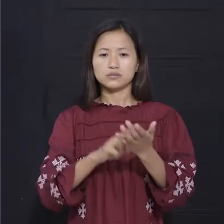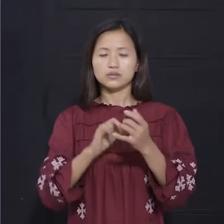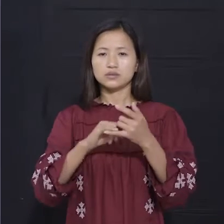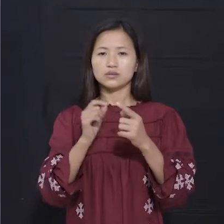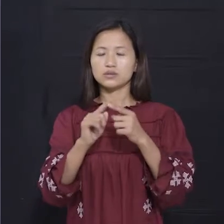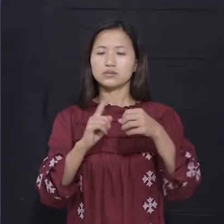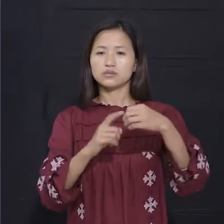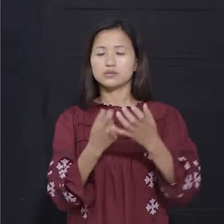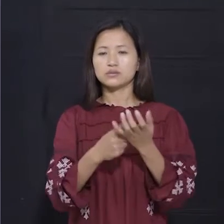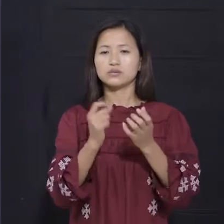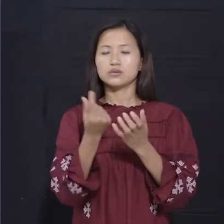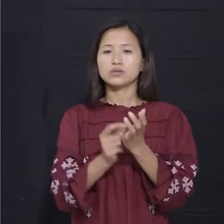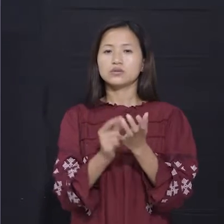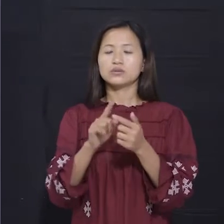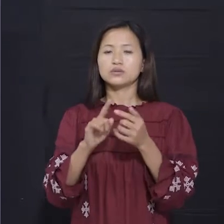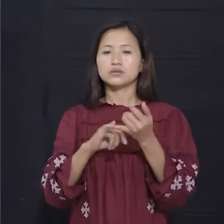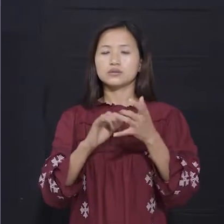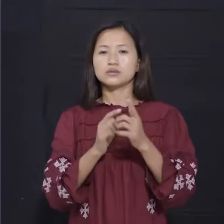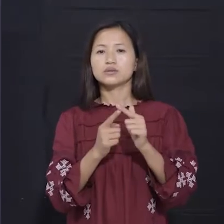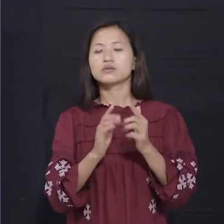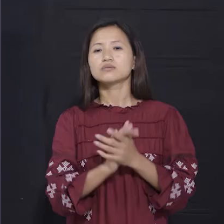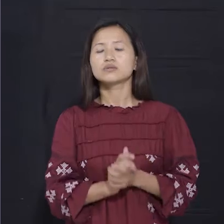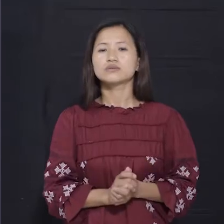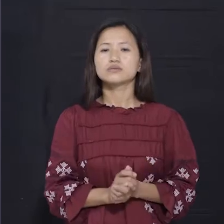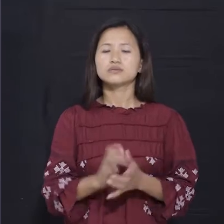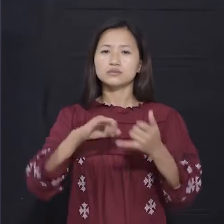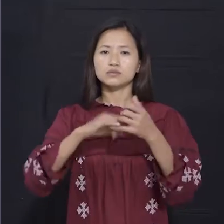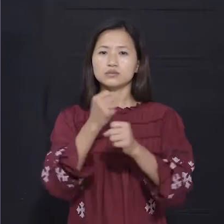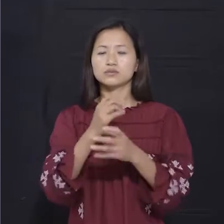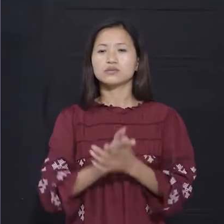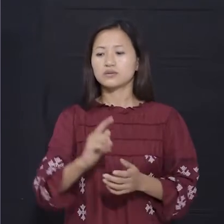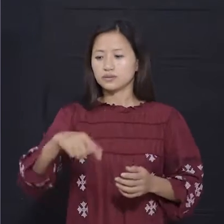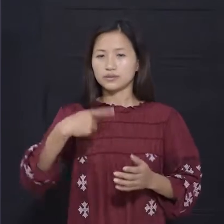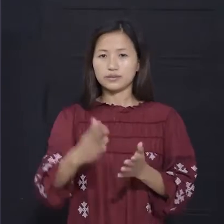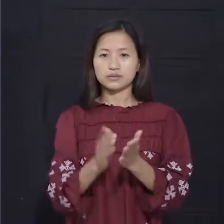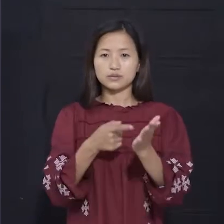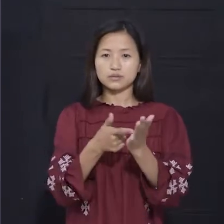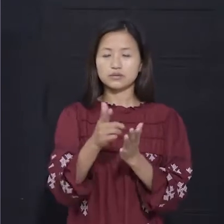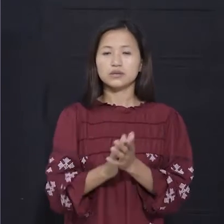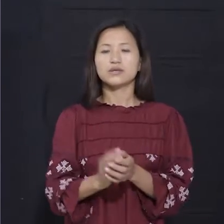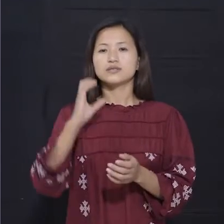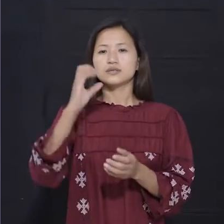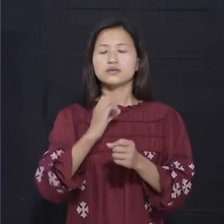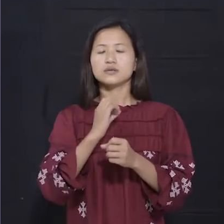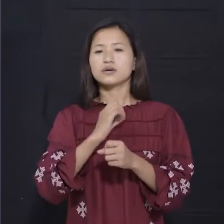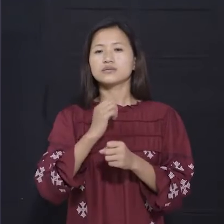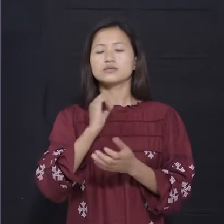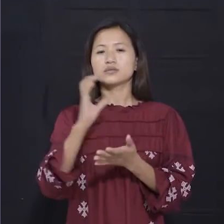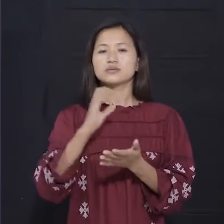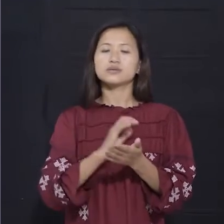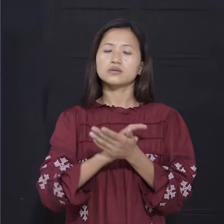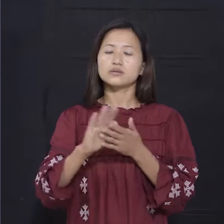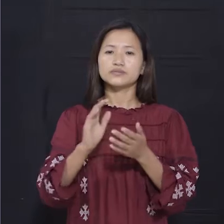this Samudragupta, all right. Then coming to the next ruler, that is Chandragupta II. Now